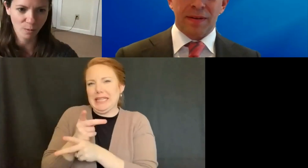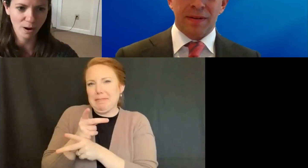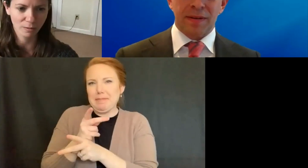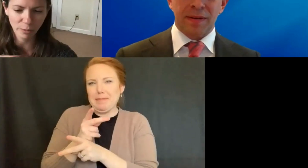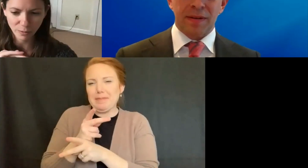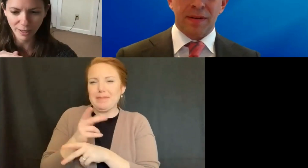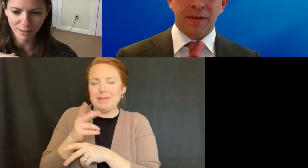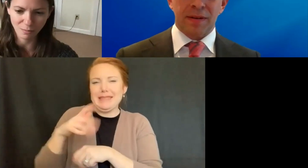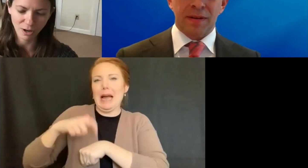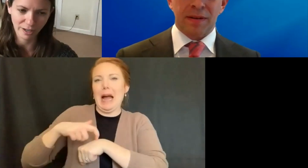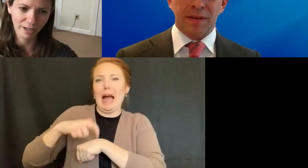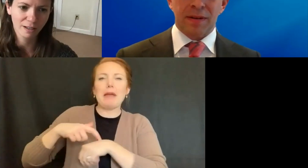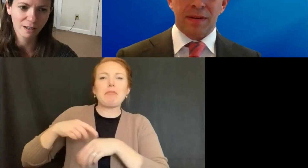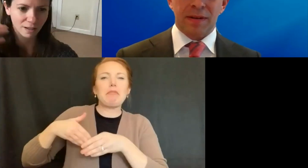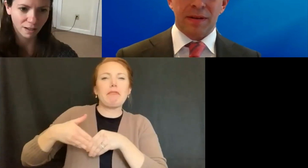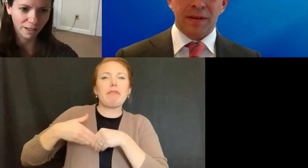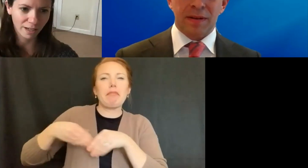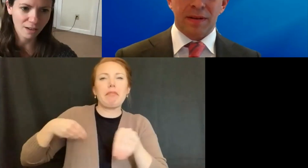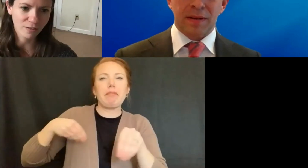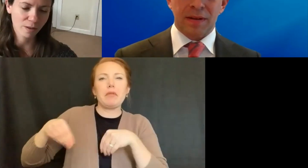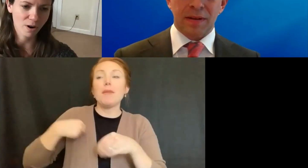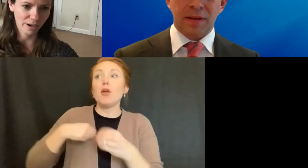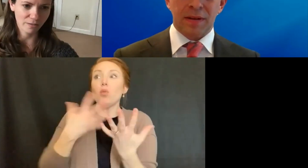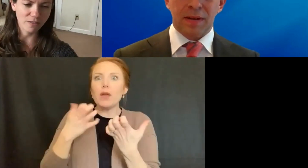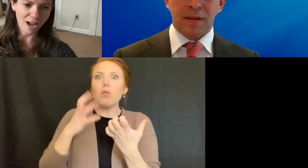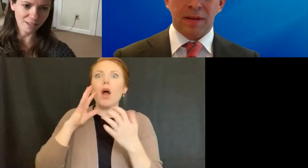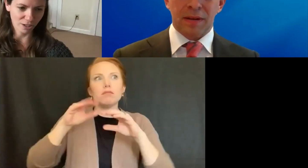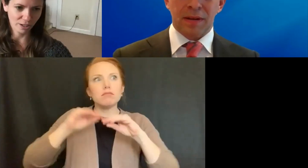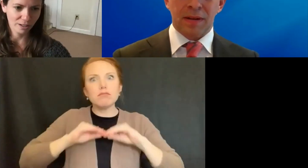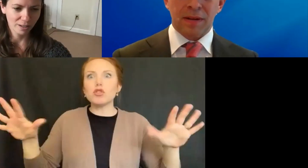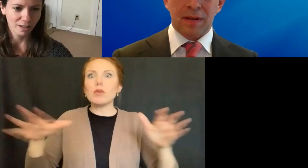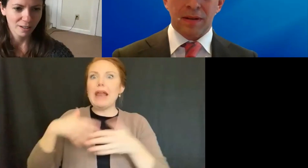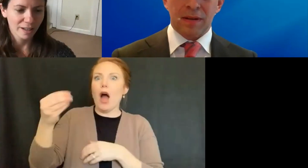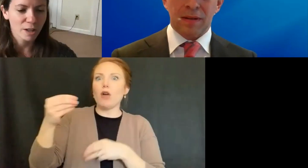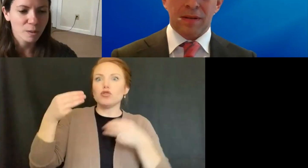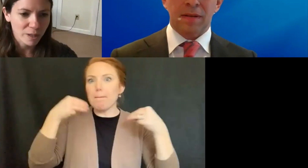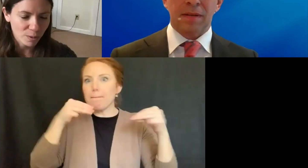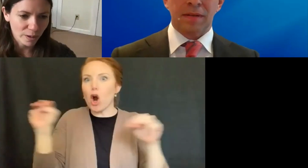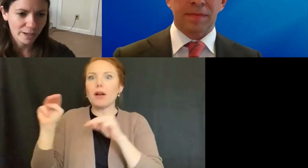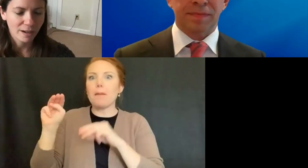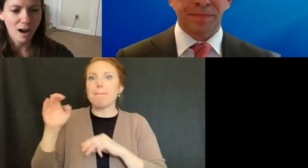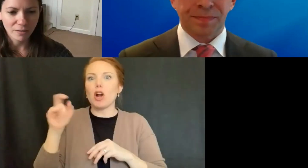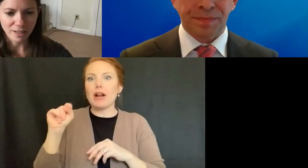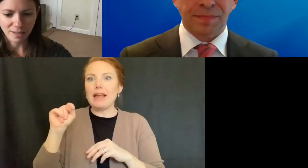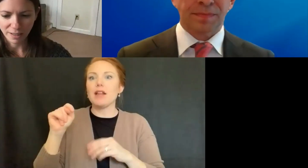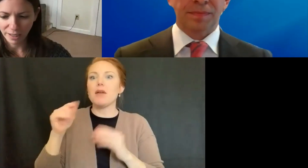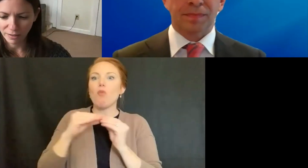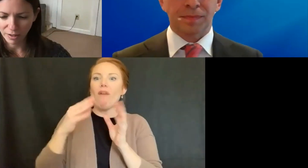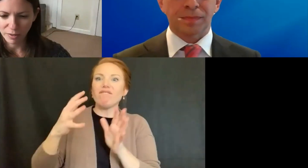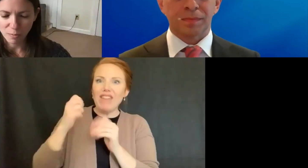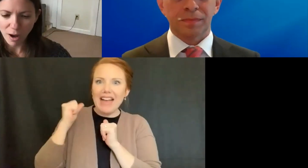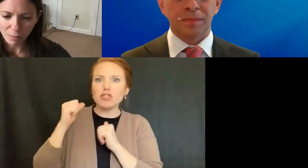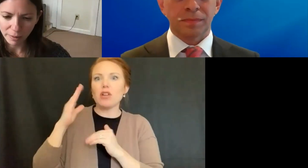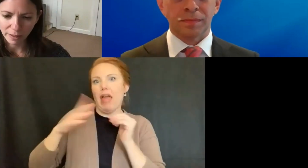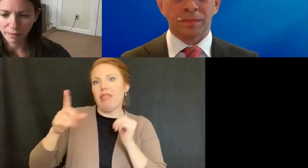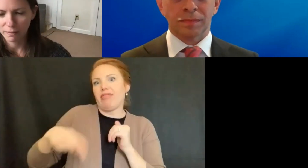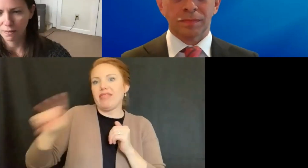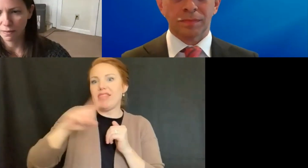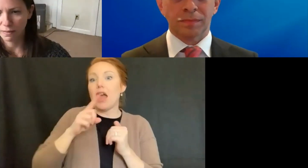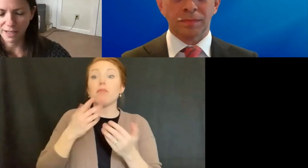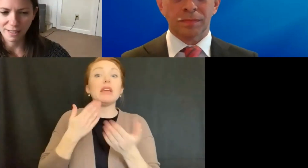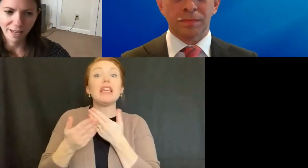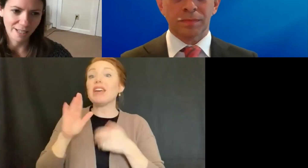again, we want to get to market and get enough of the market faster than other people can. And obviously, even if it's